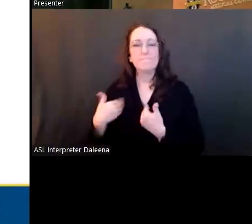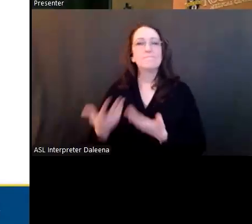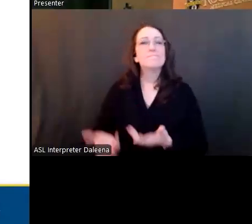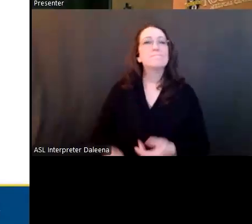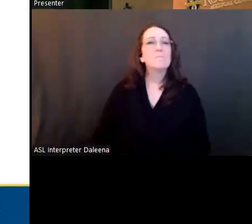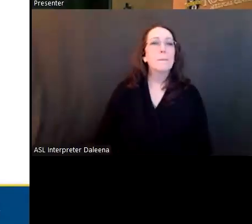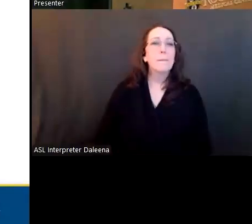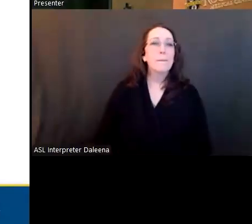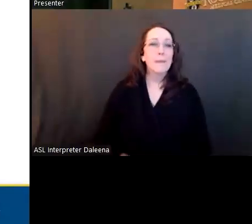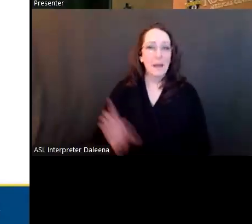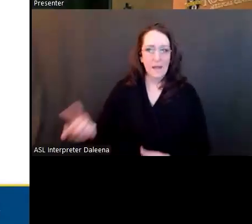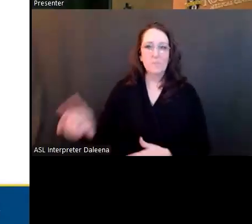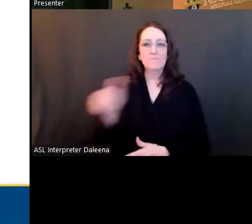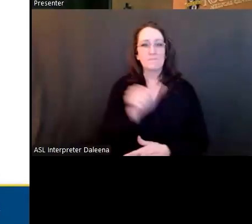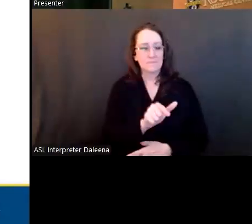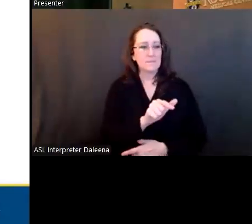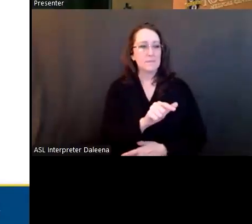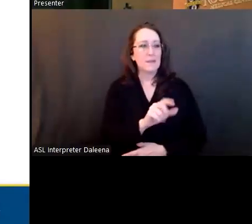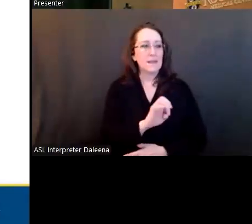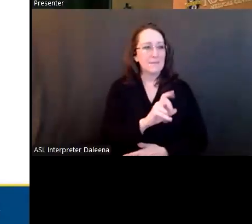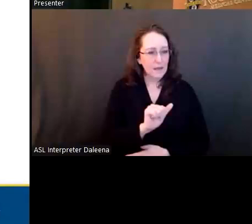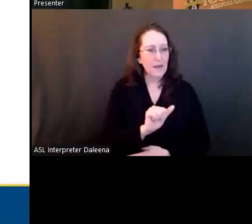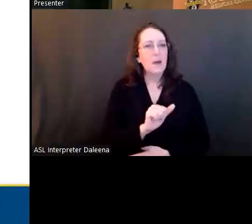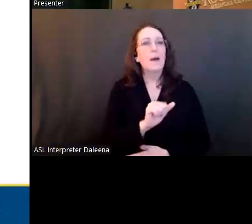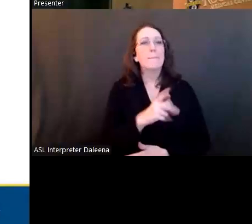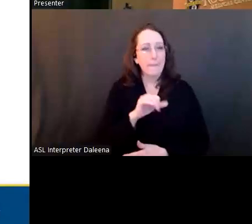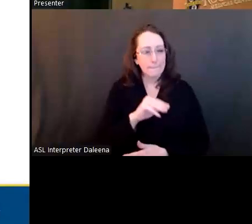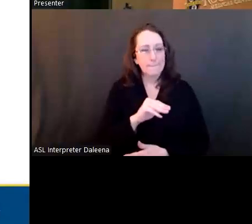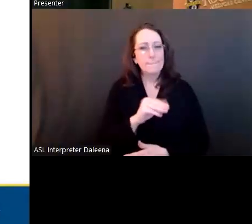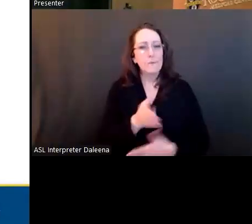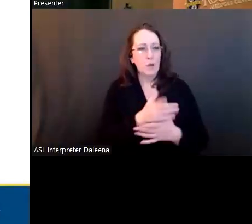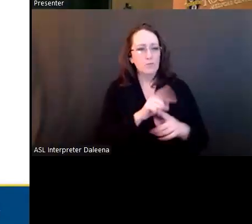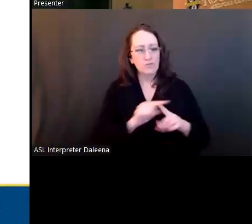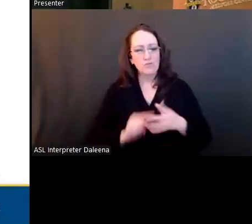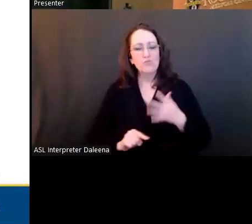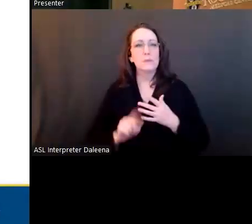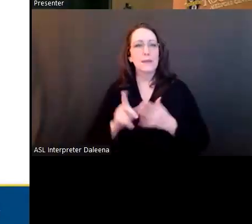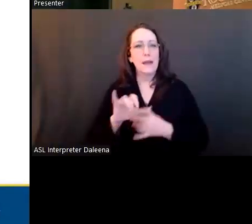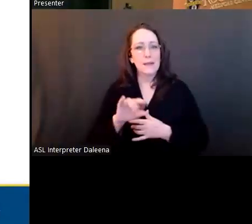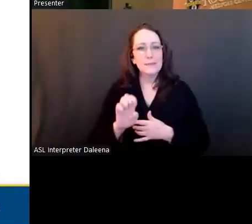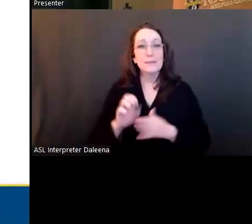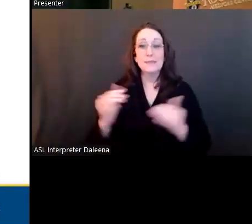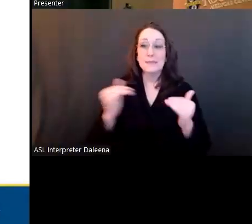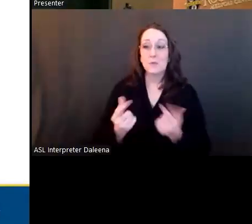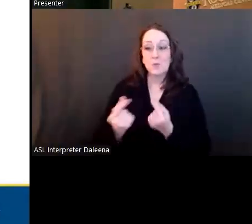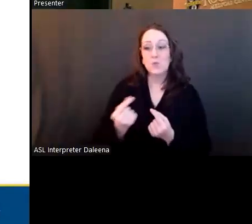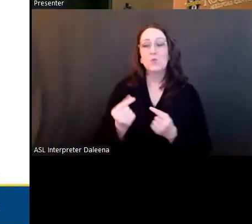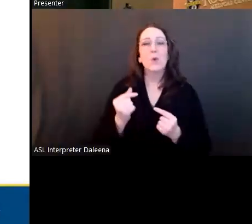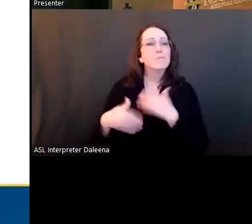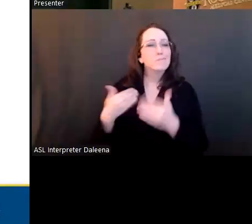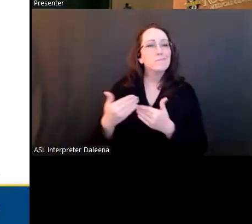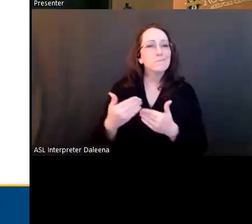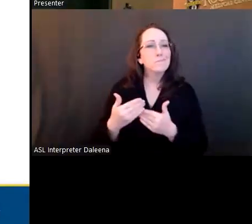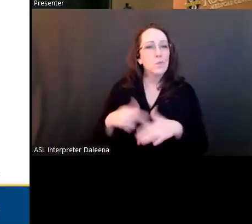away and let Livia and Pam share cases, next steps, and the process to refer